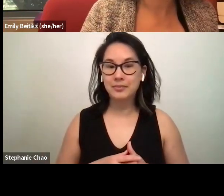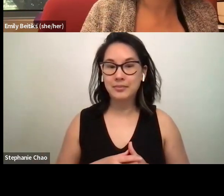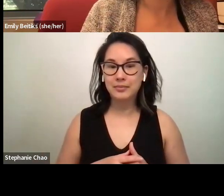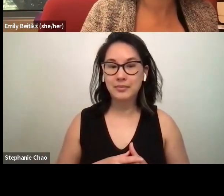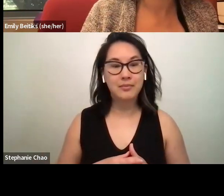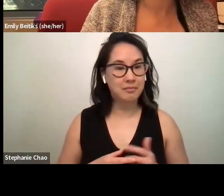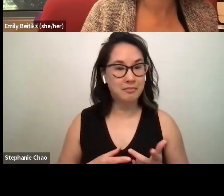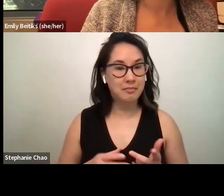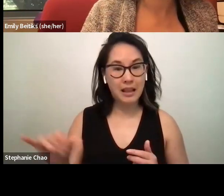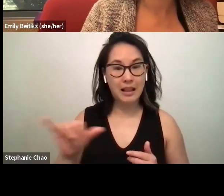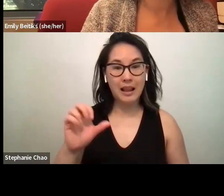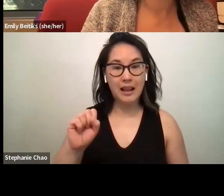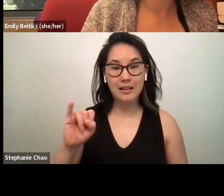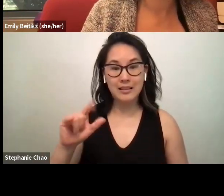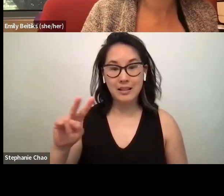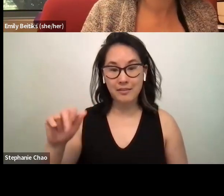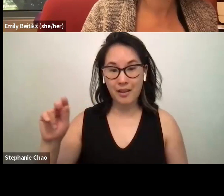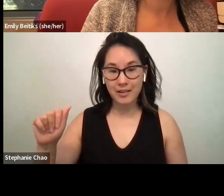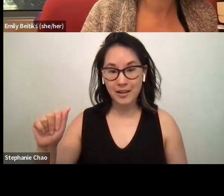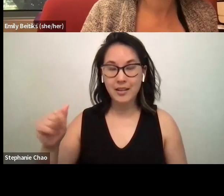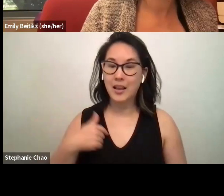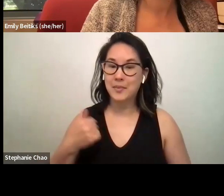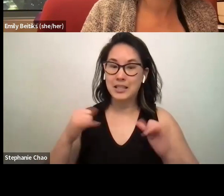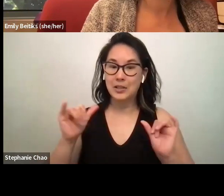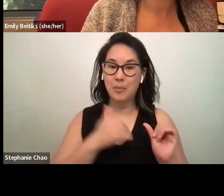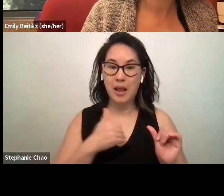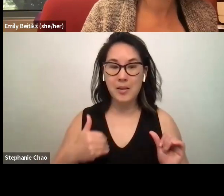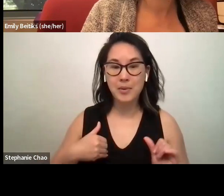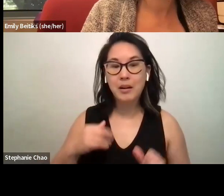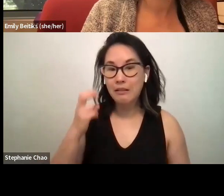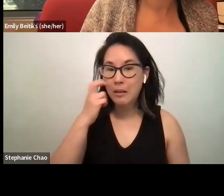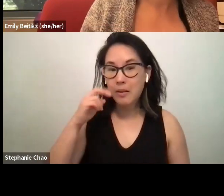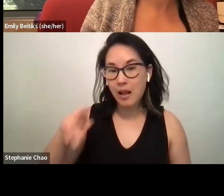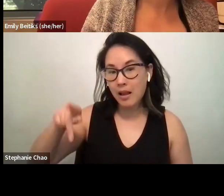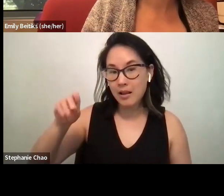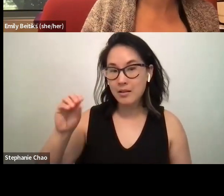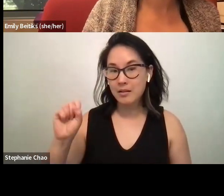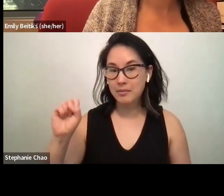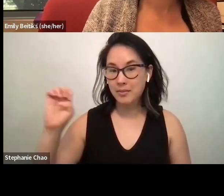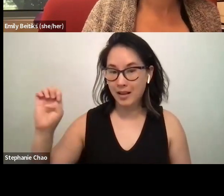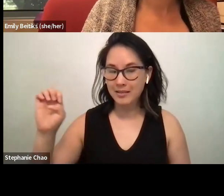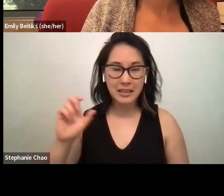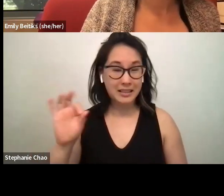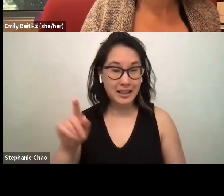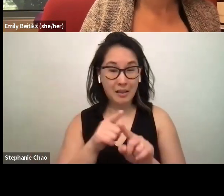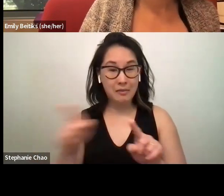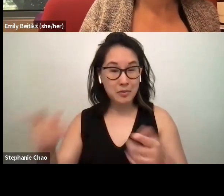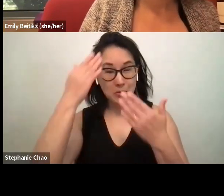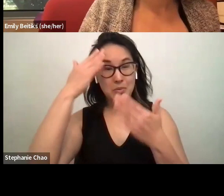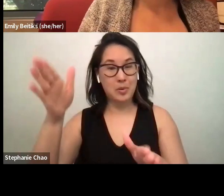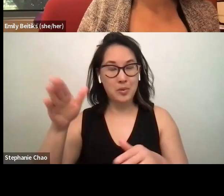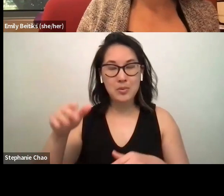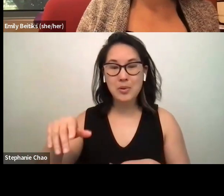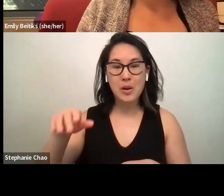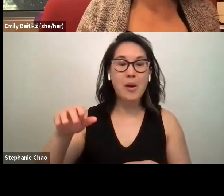Like Silvana, I am still a member of the Blind Posse, which, if people don't know, is a